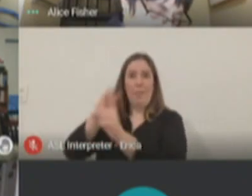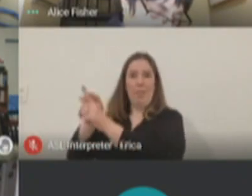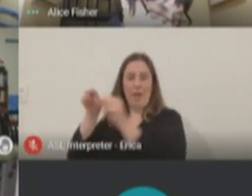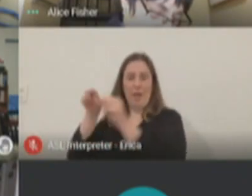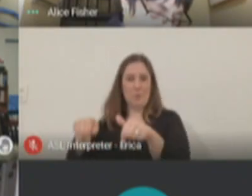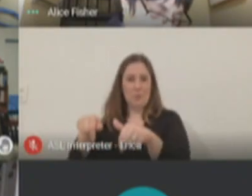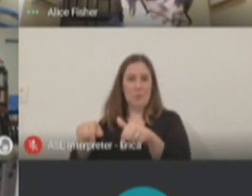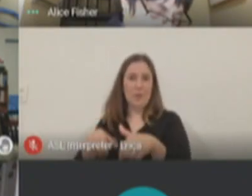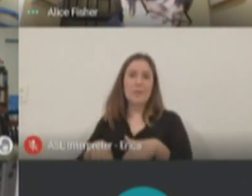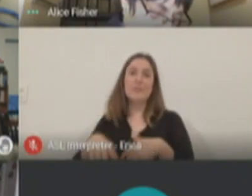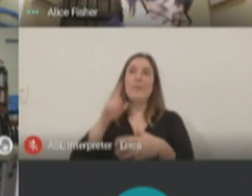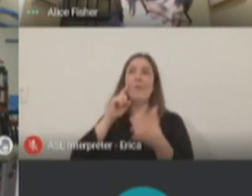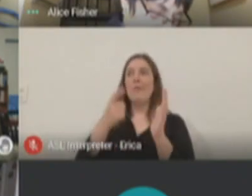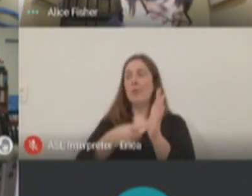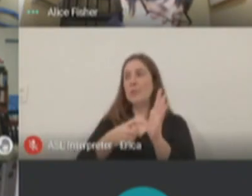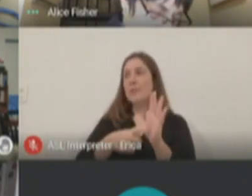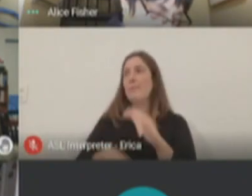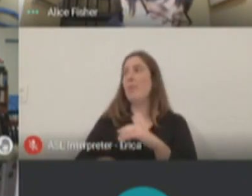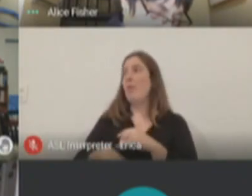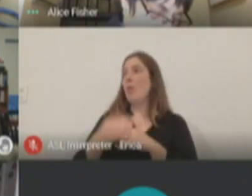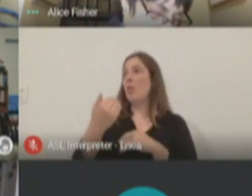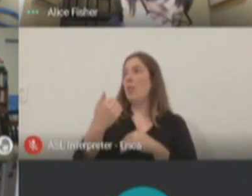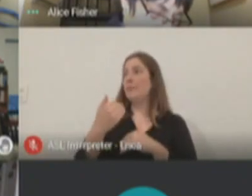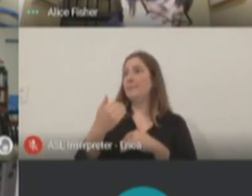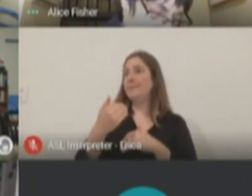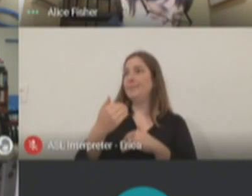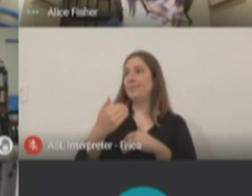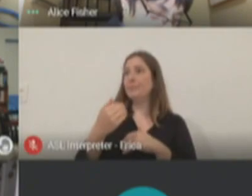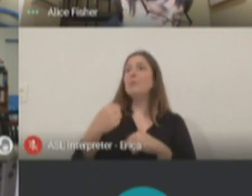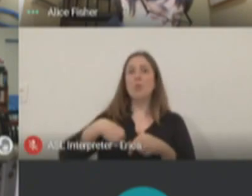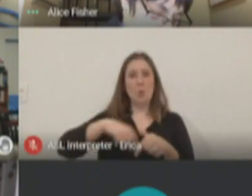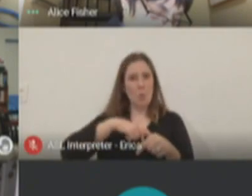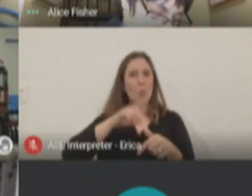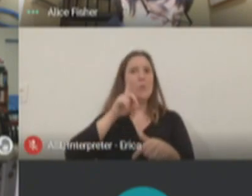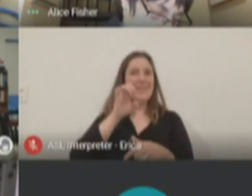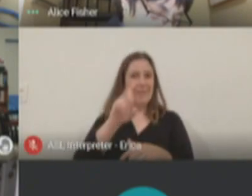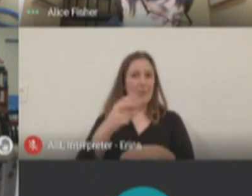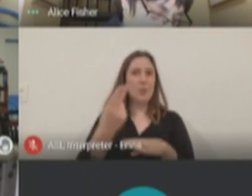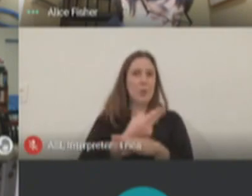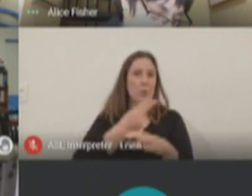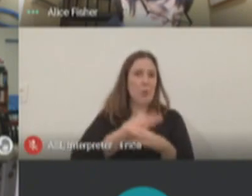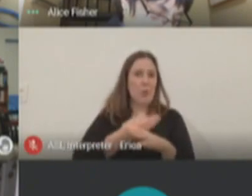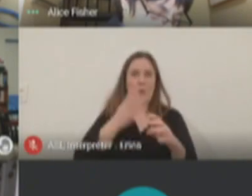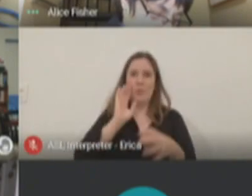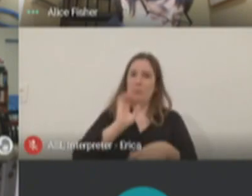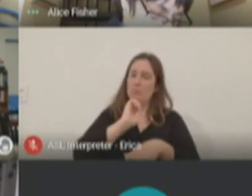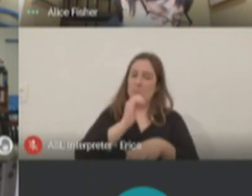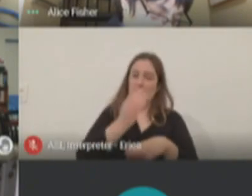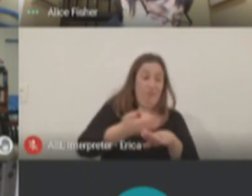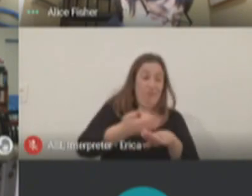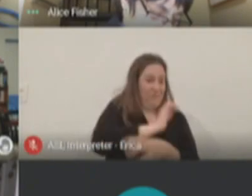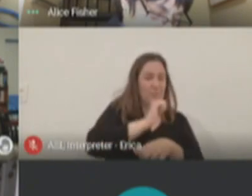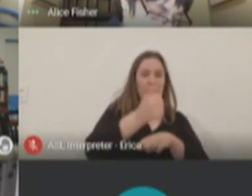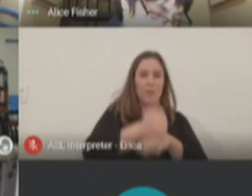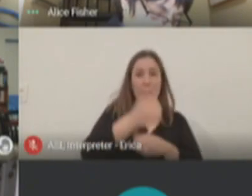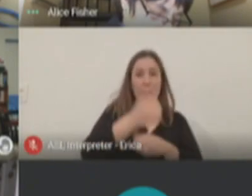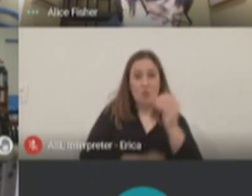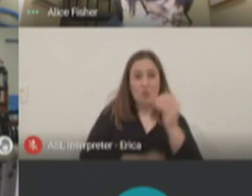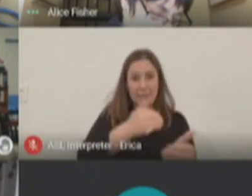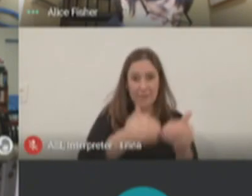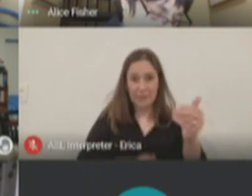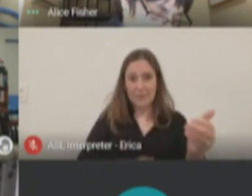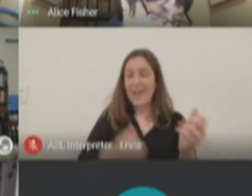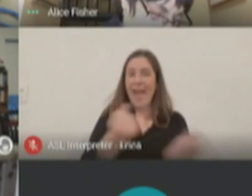we enacted this through existing processes. And the existing processes for all Article 80 projects